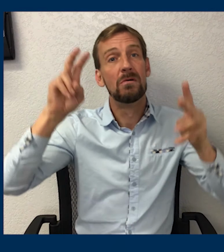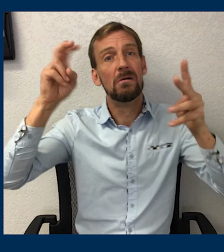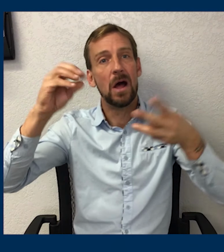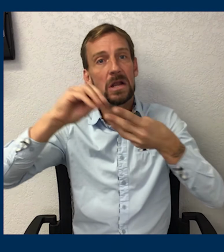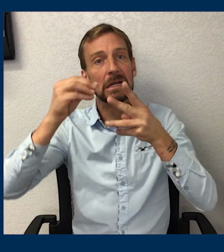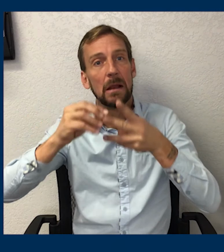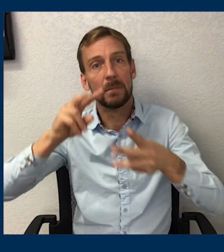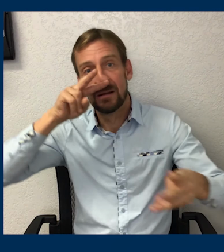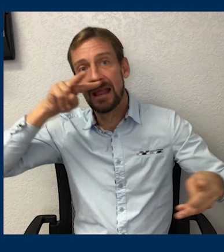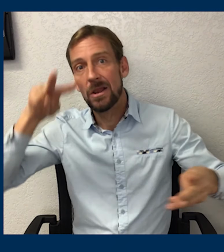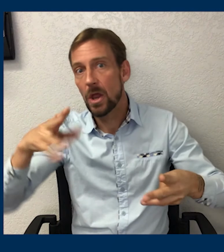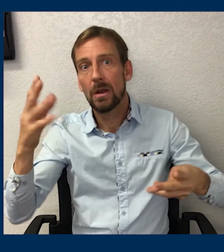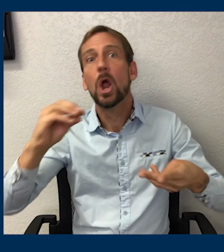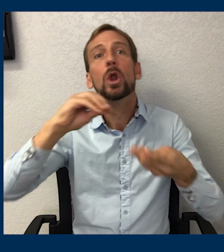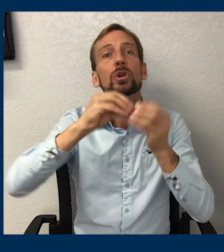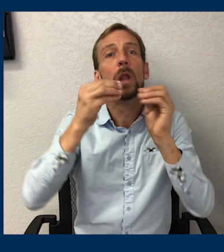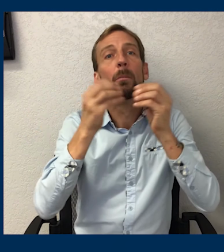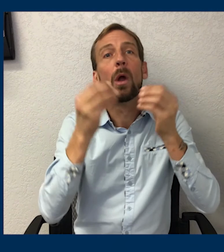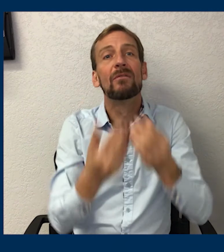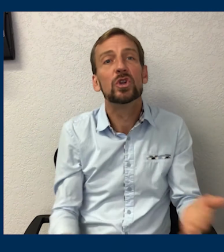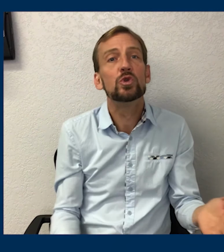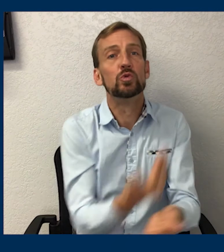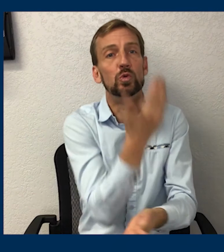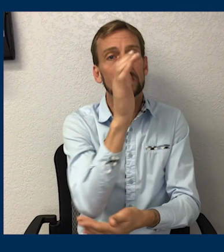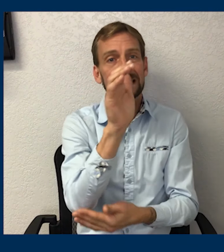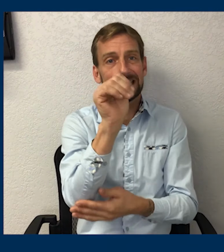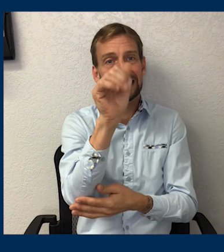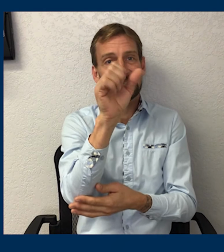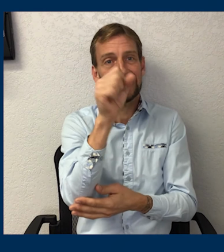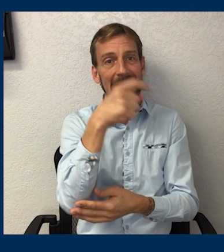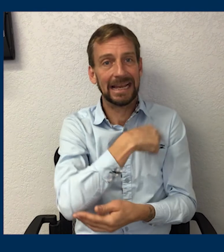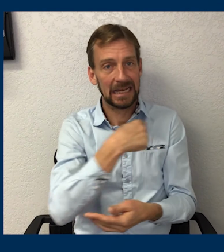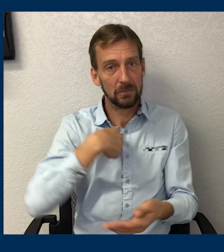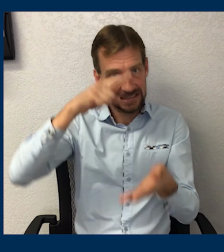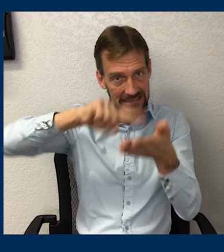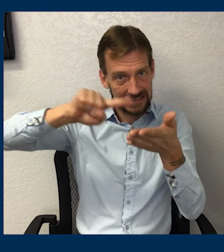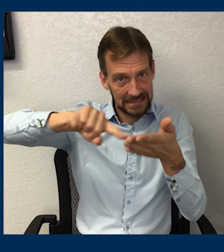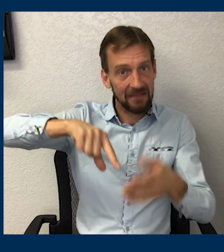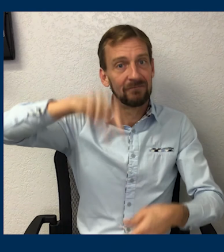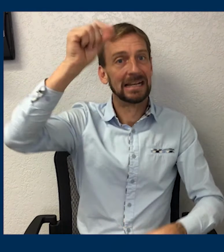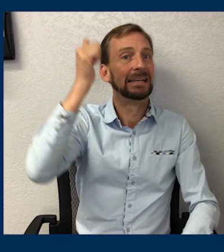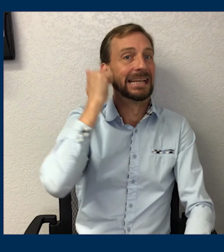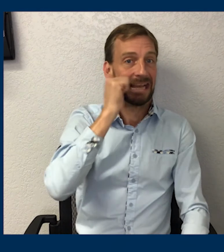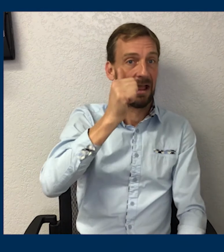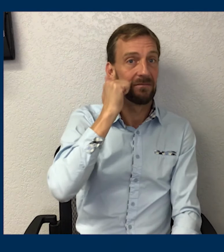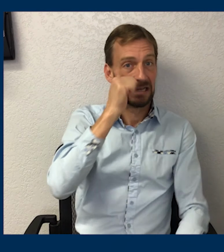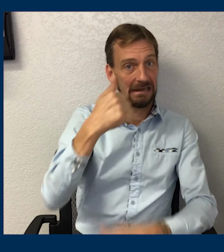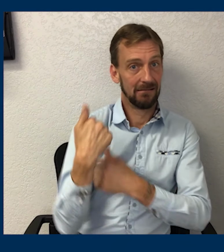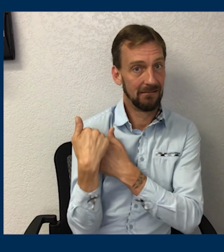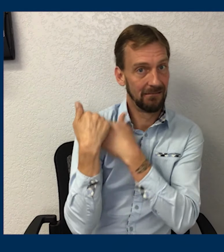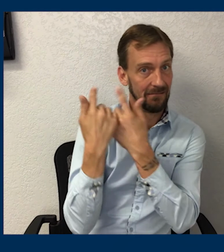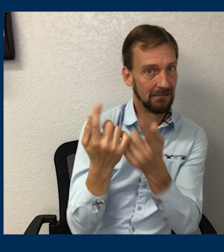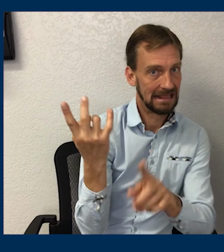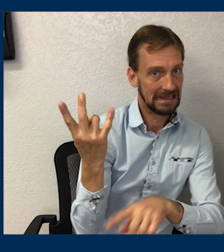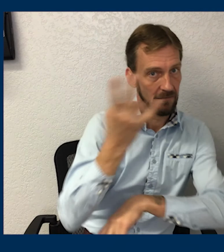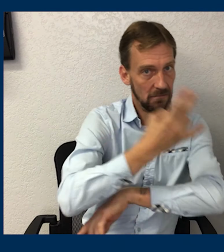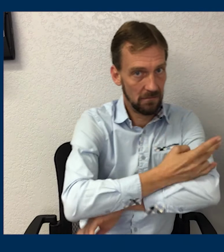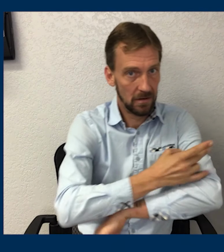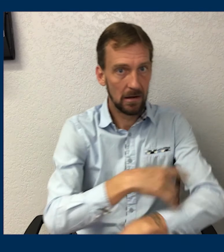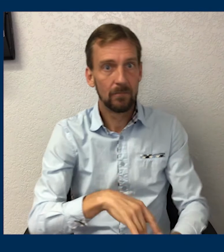number of new cases that we detect every day over a 7-day period. So that's